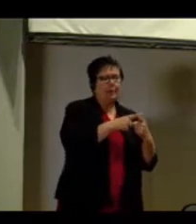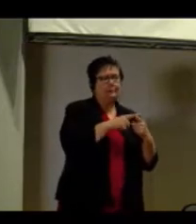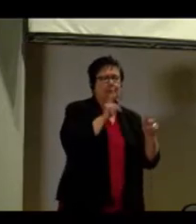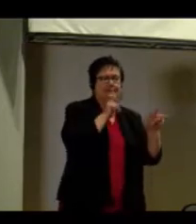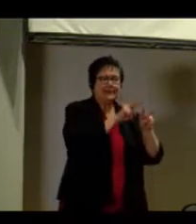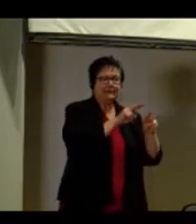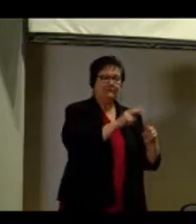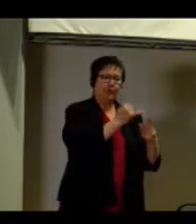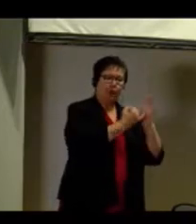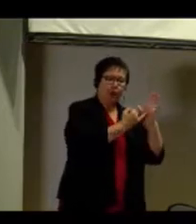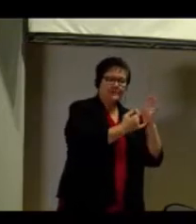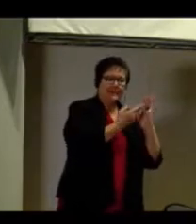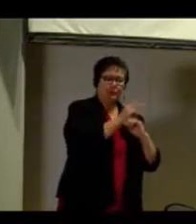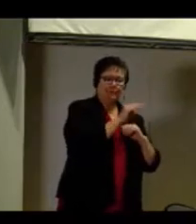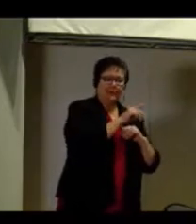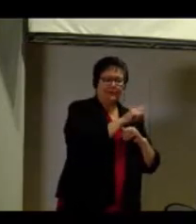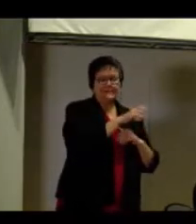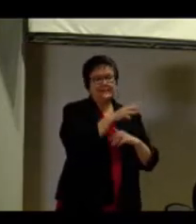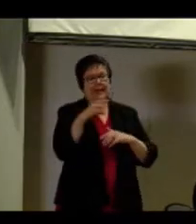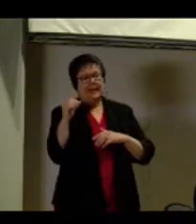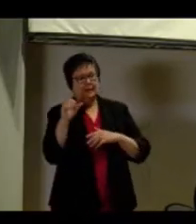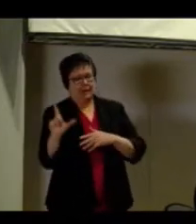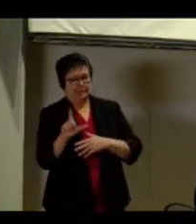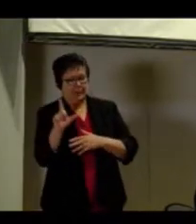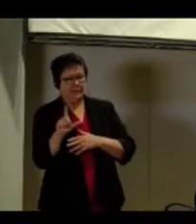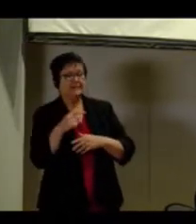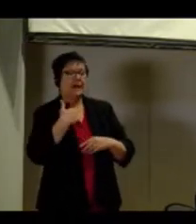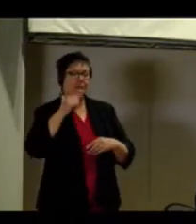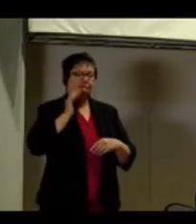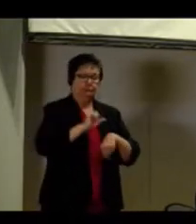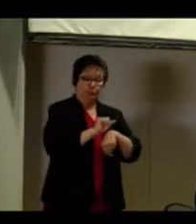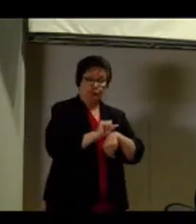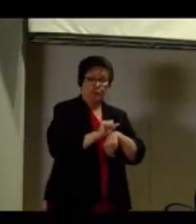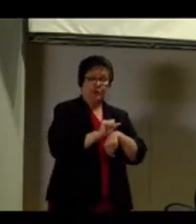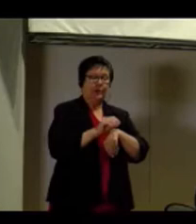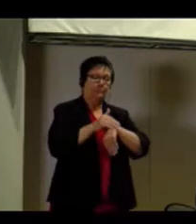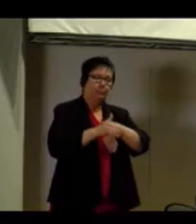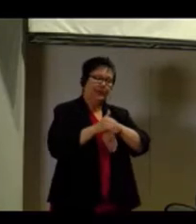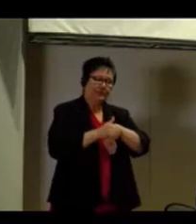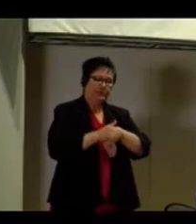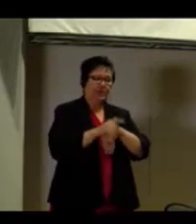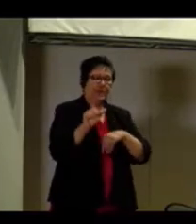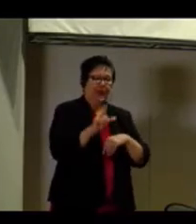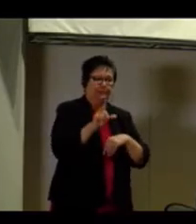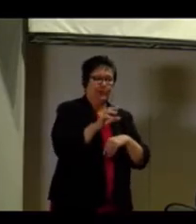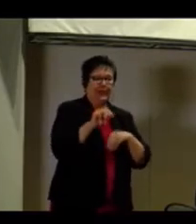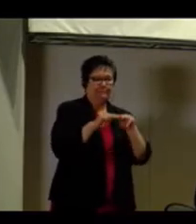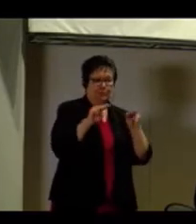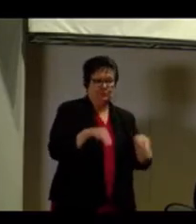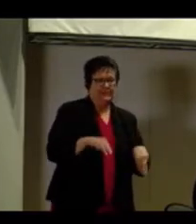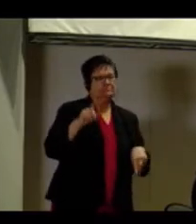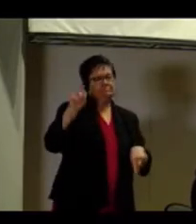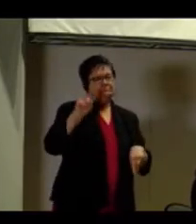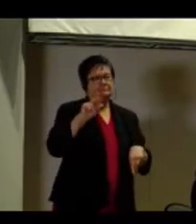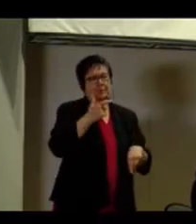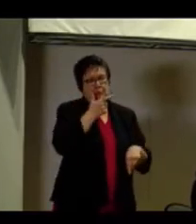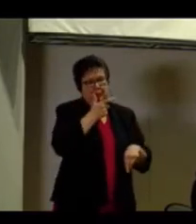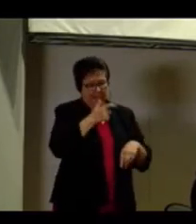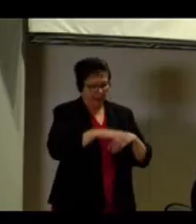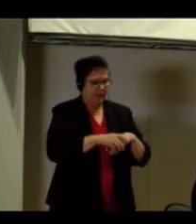because before coming here, I was at the British Library in the UK and the British Museum before that. And I